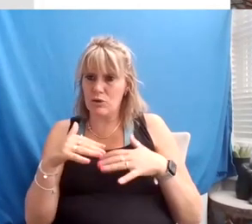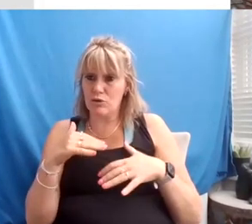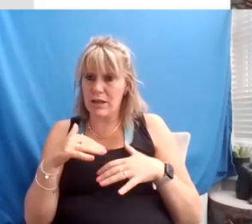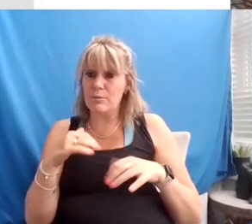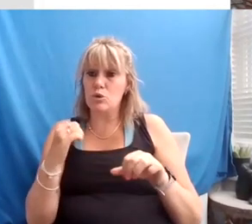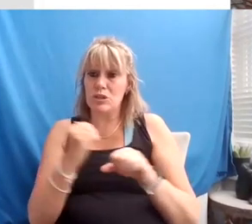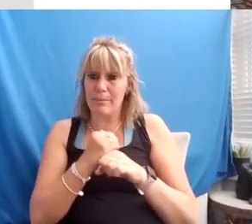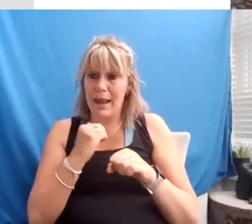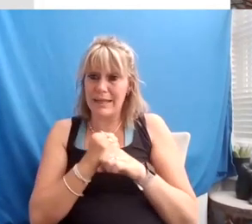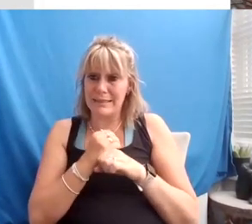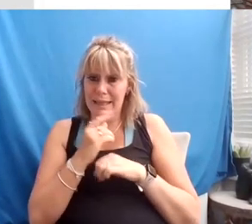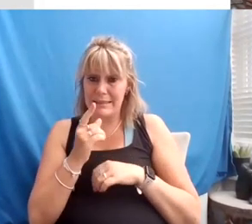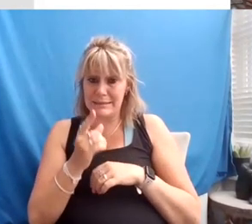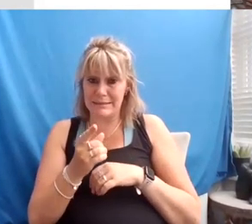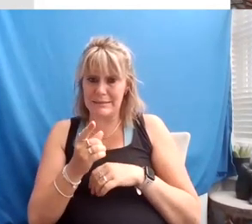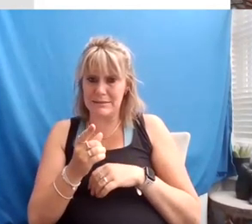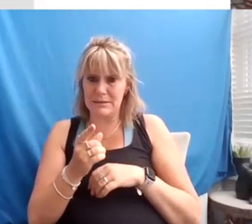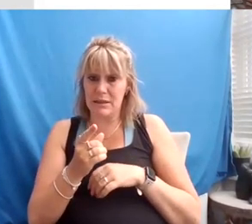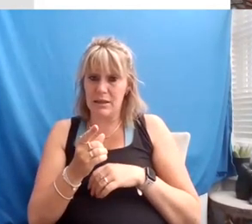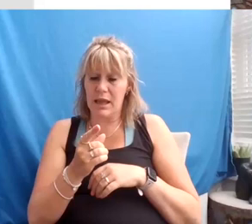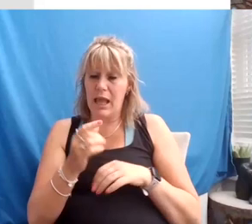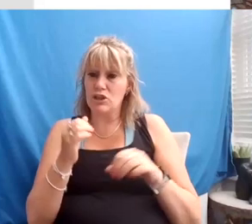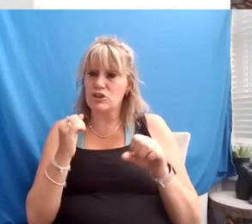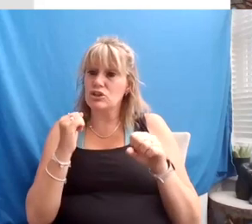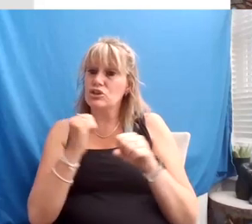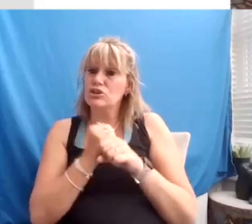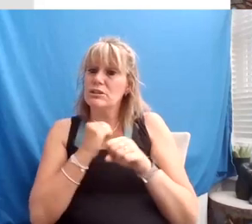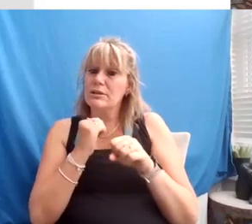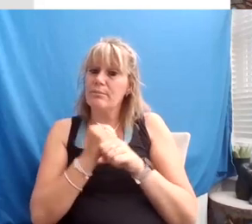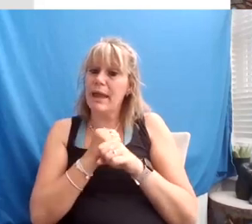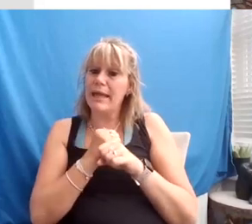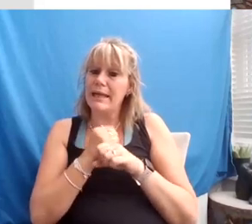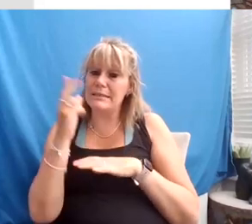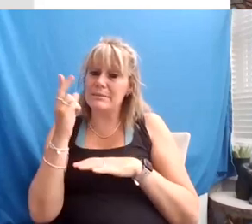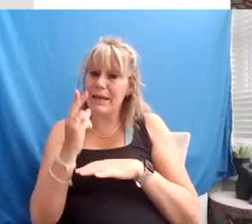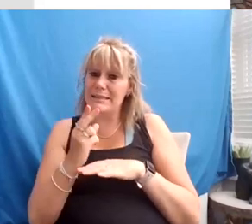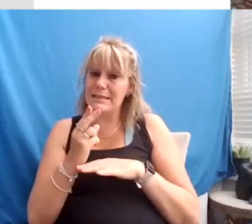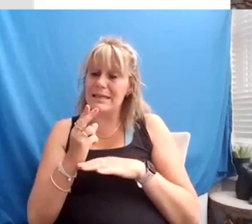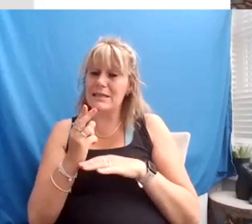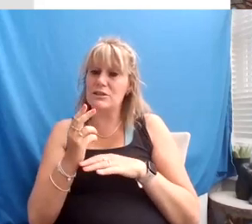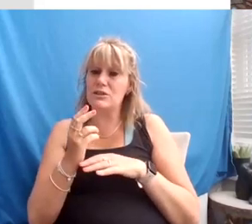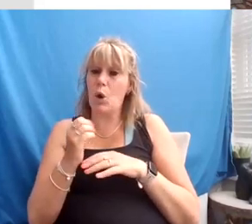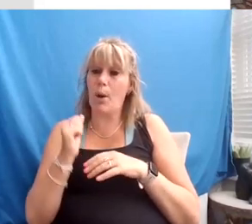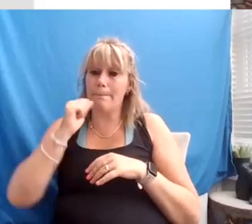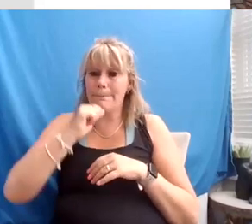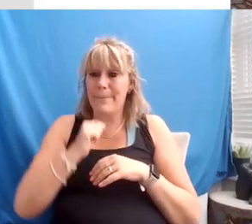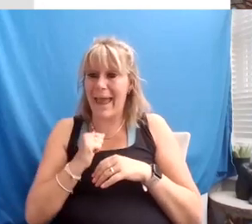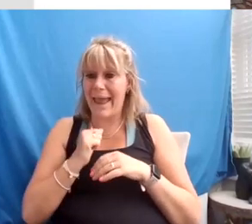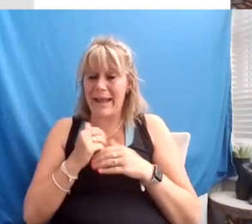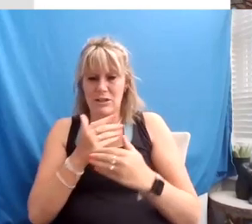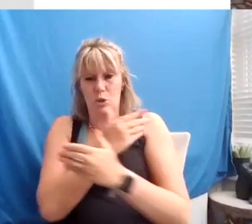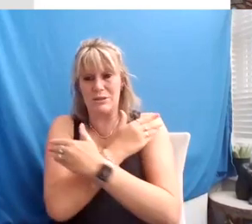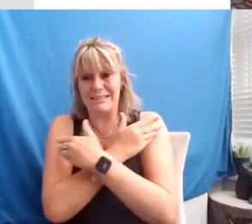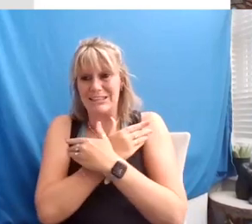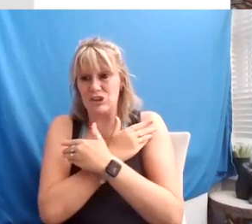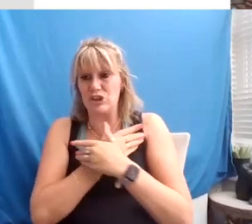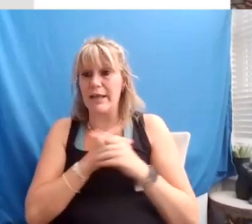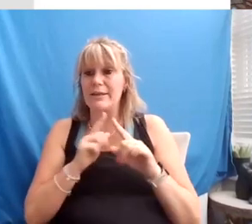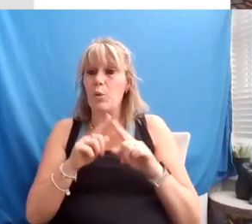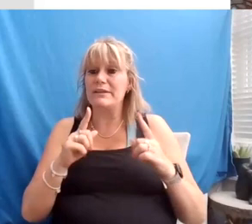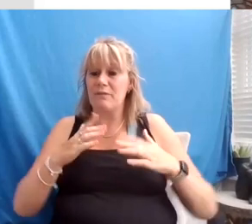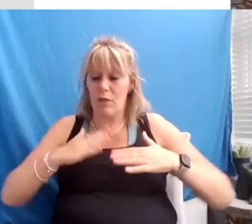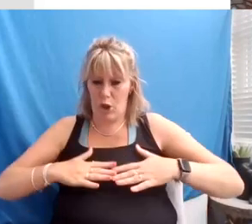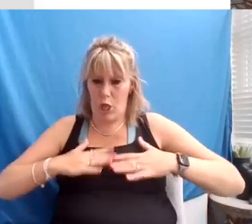she also makes paintings on bags and t-shirts and all sorts of clothing as